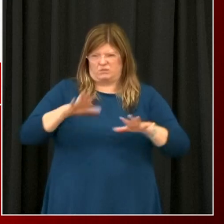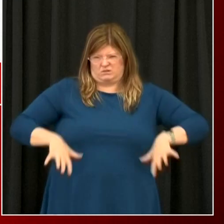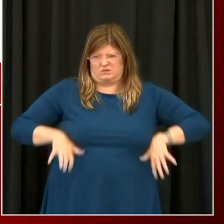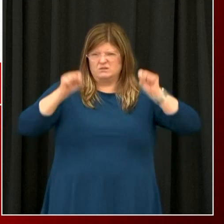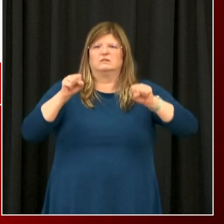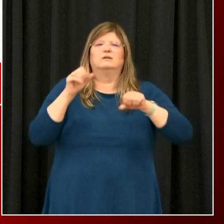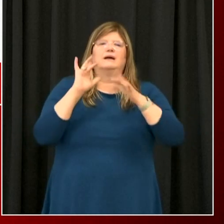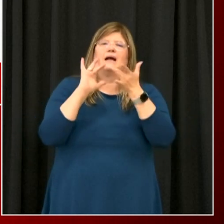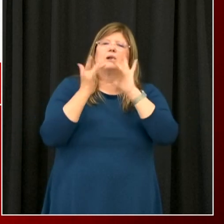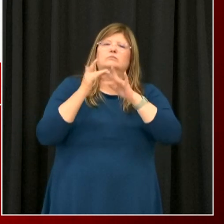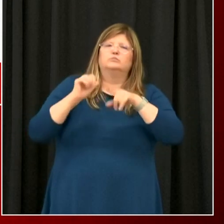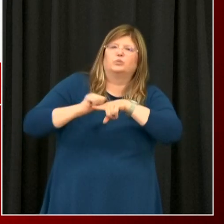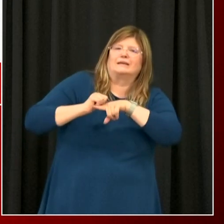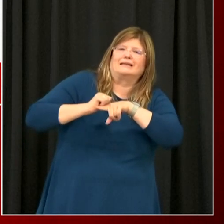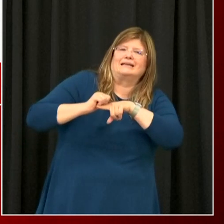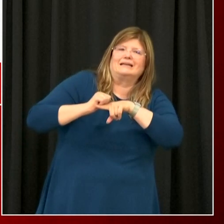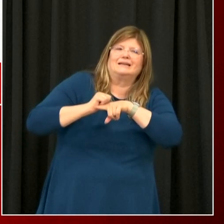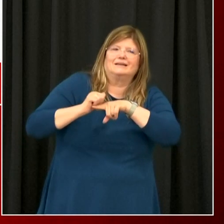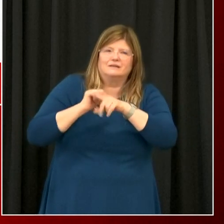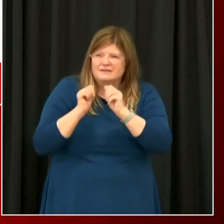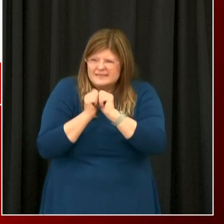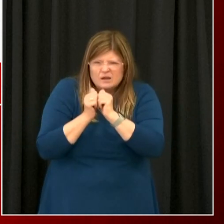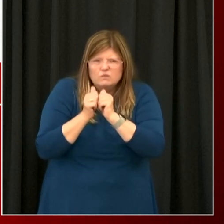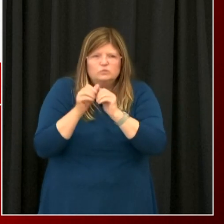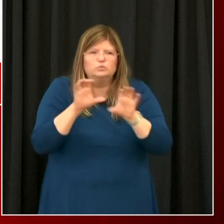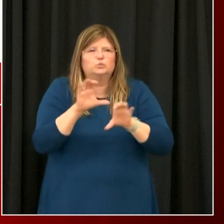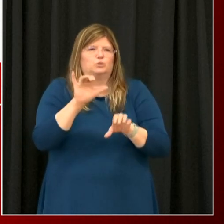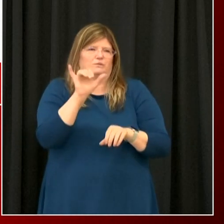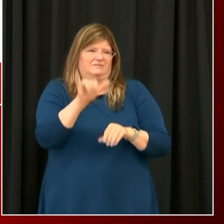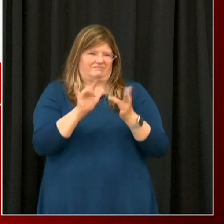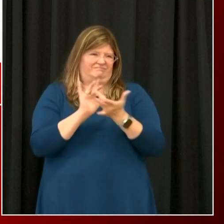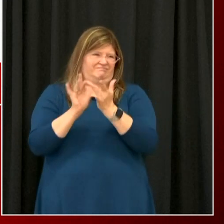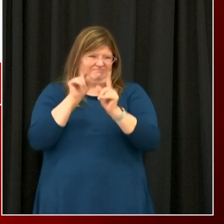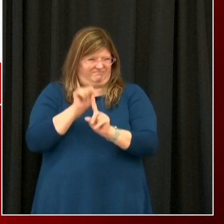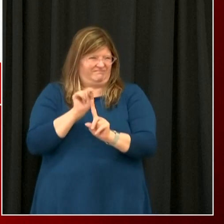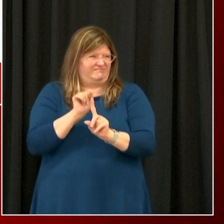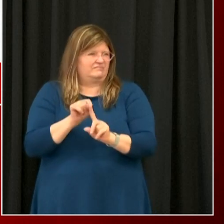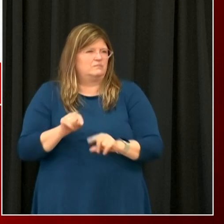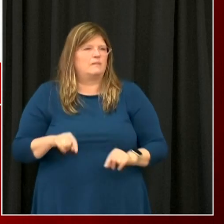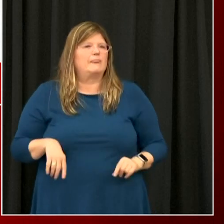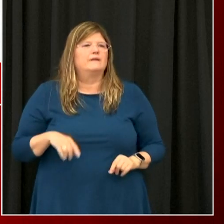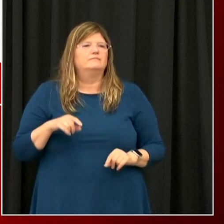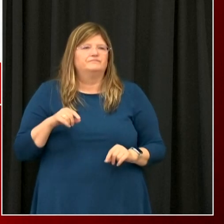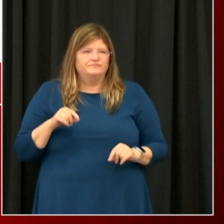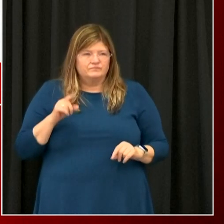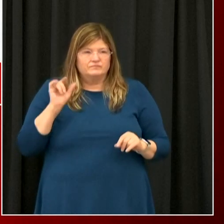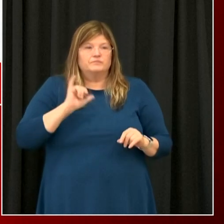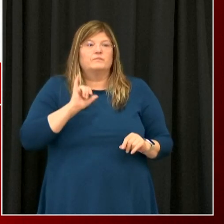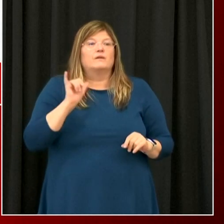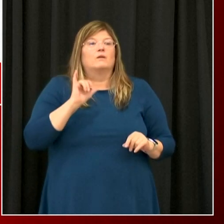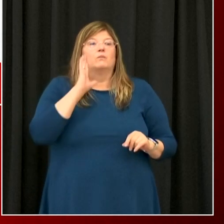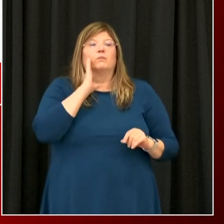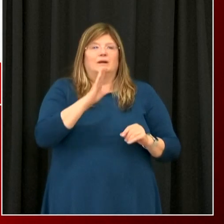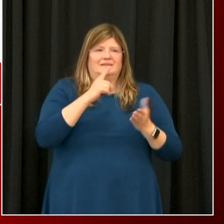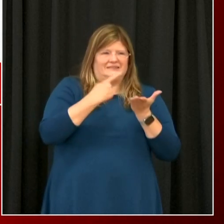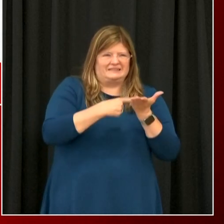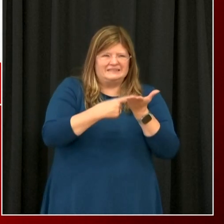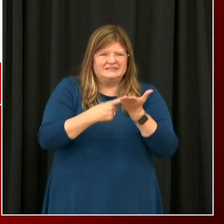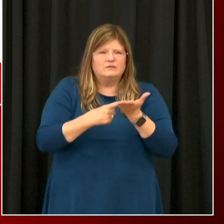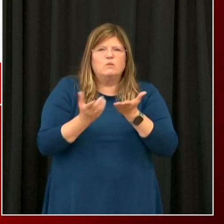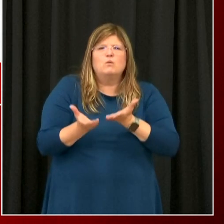that. Further, I have been talking all week about our planning around making free